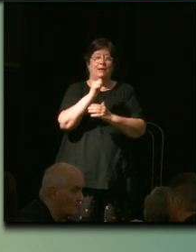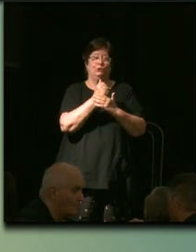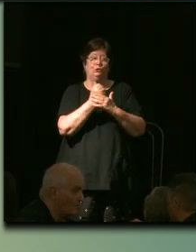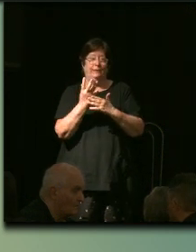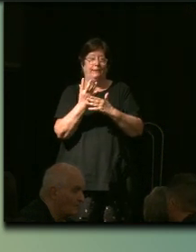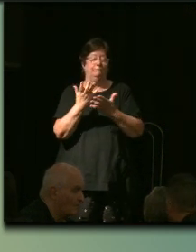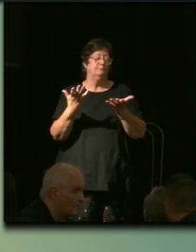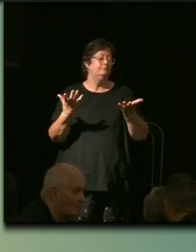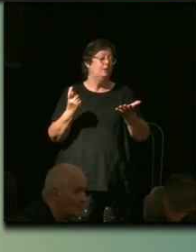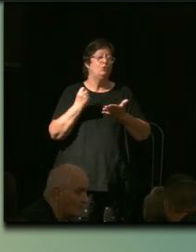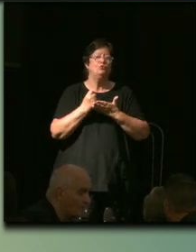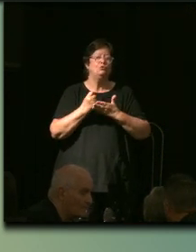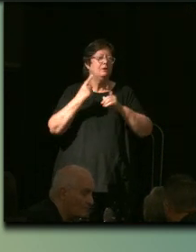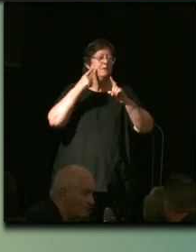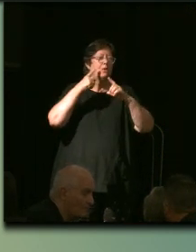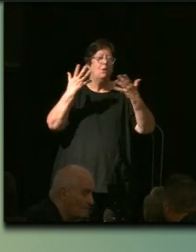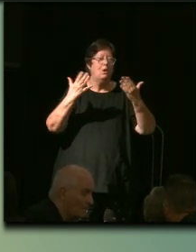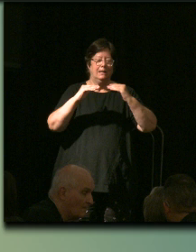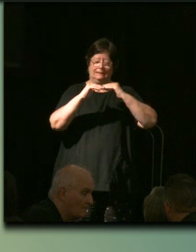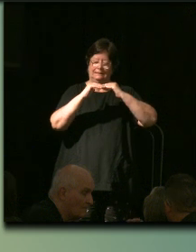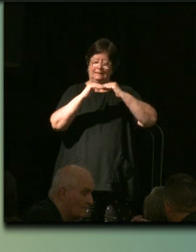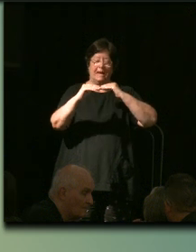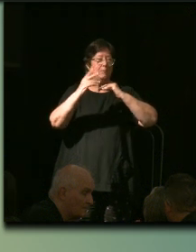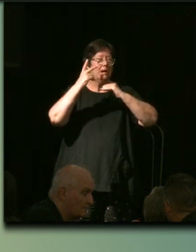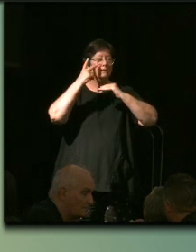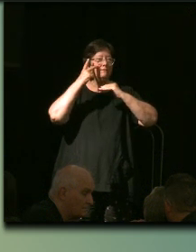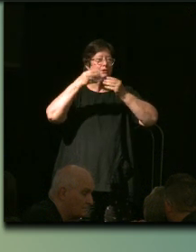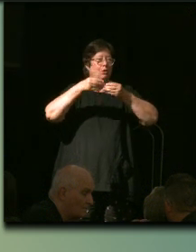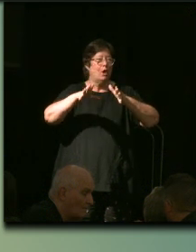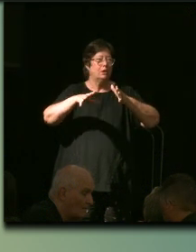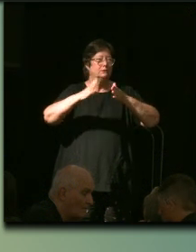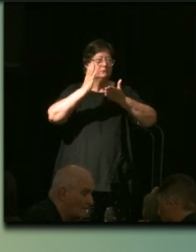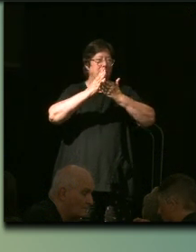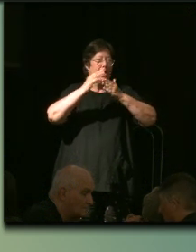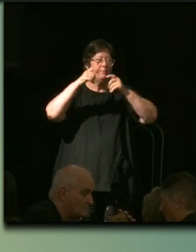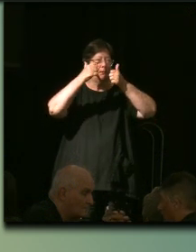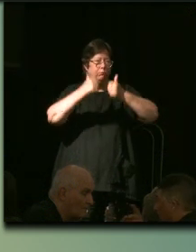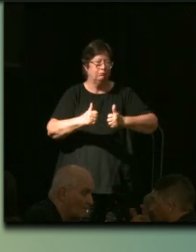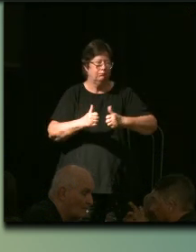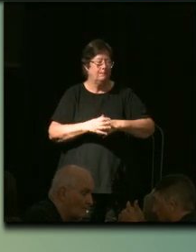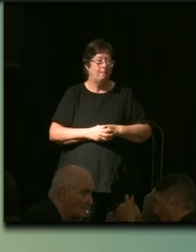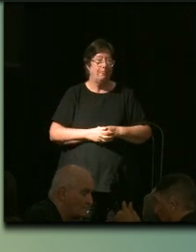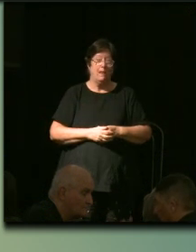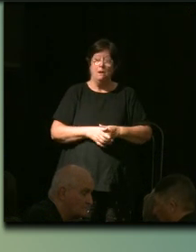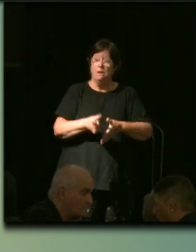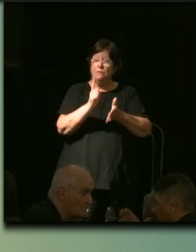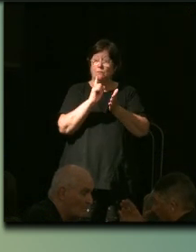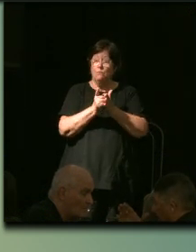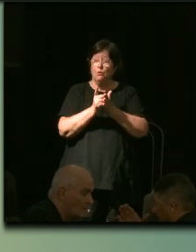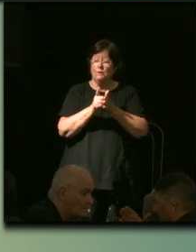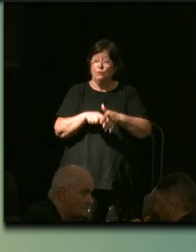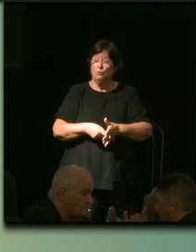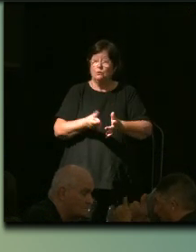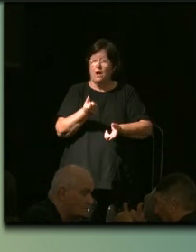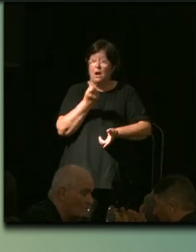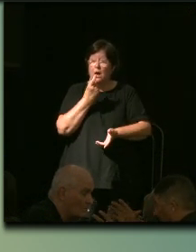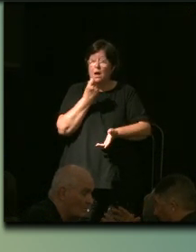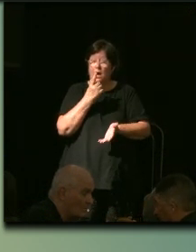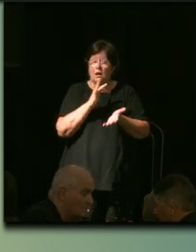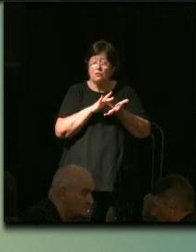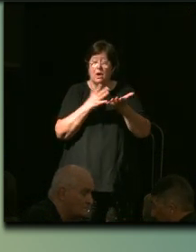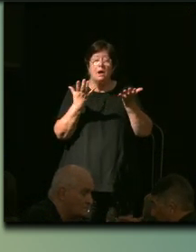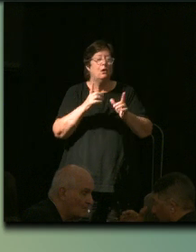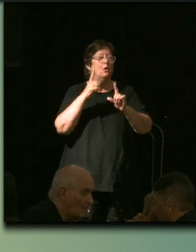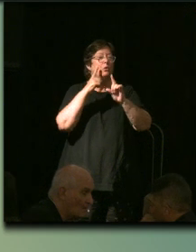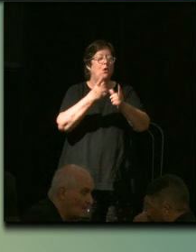goal is to stabilize vision loss. So from the moment you receive the drug, the goal is